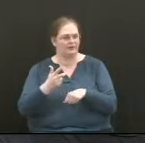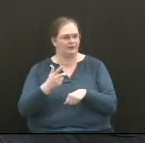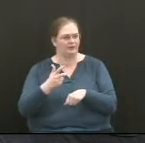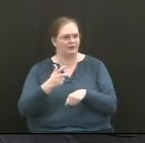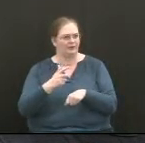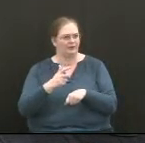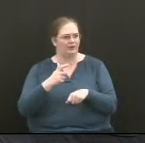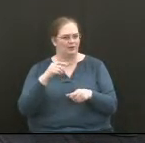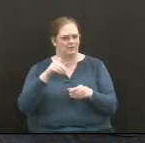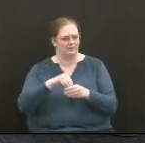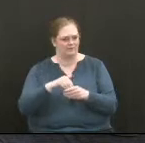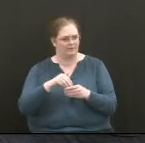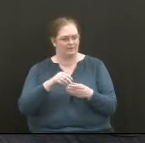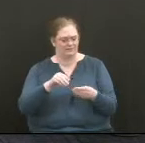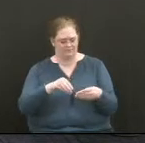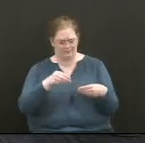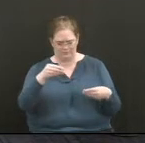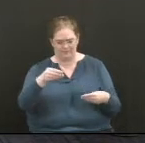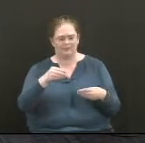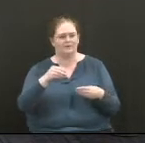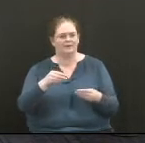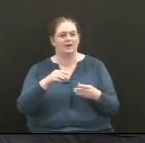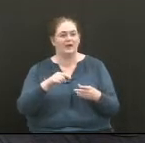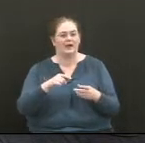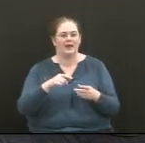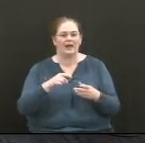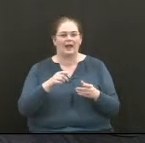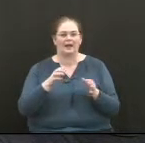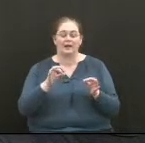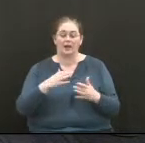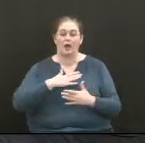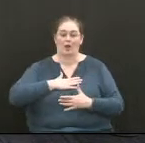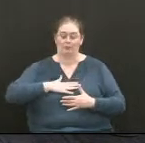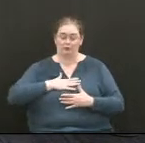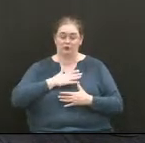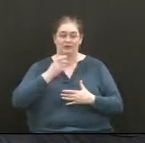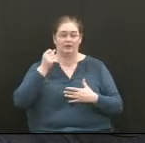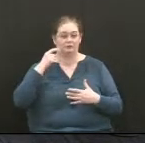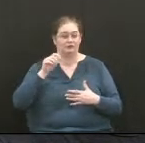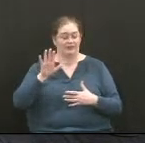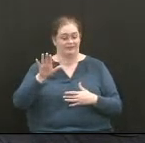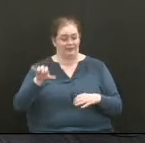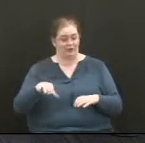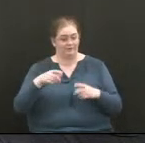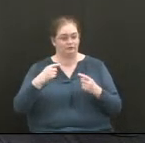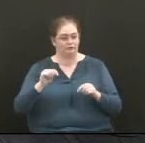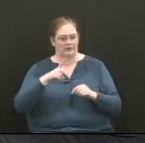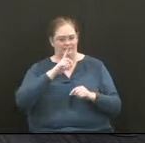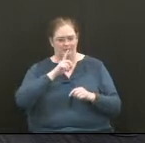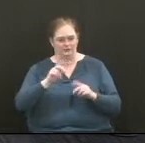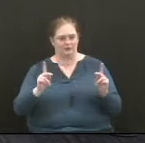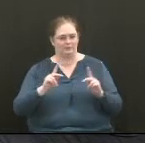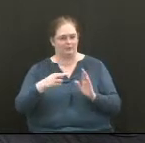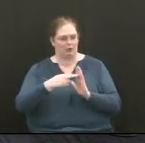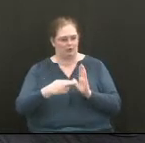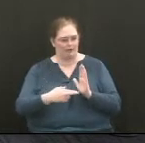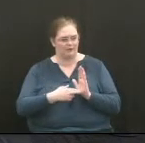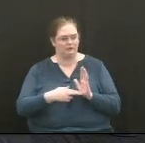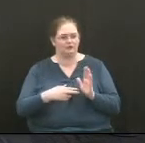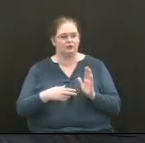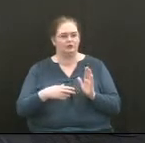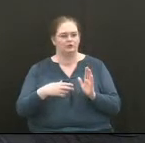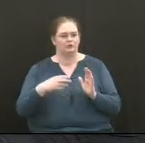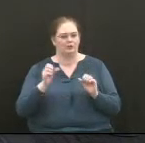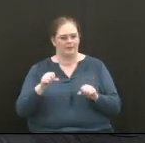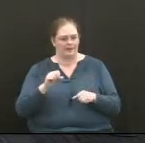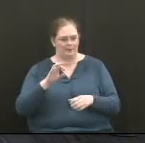of envelopes that I've gotten at my house. And I certainly appreciate and understand their efforts to try and make sure that people are registered and being